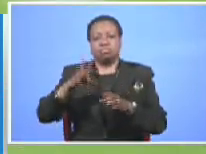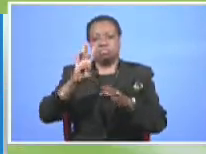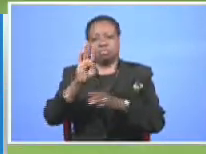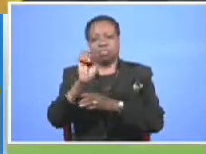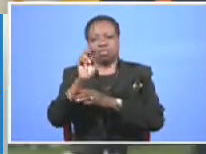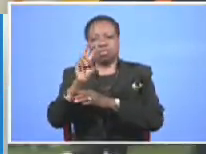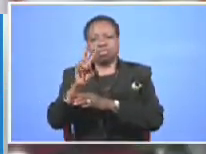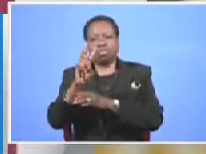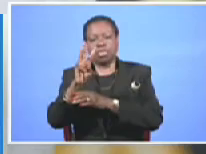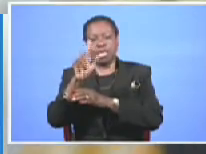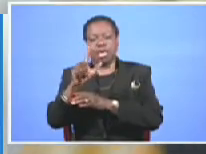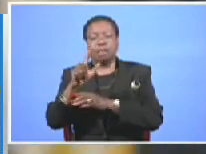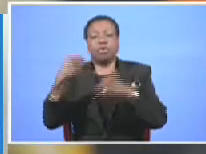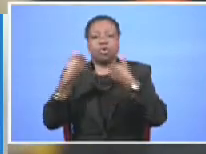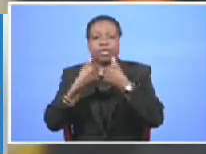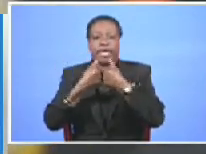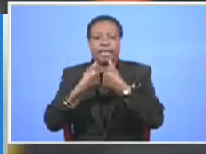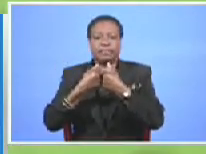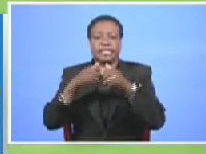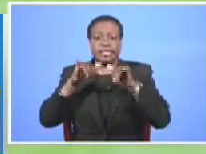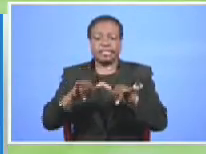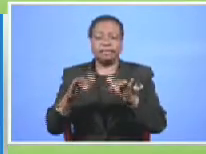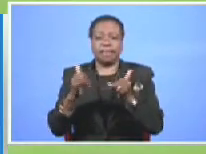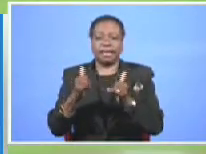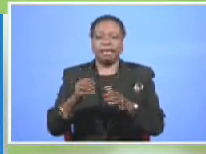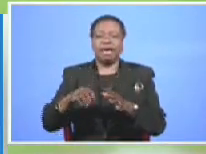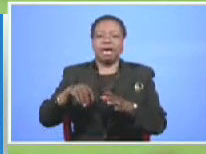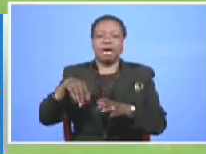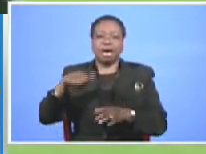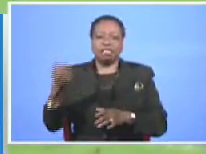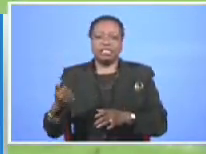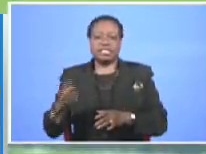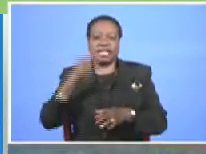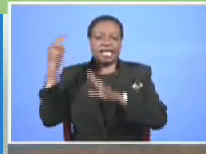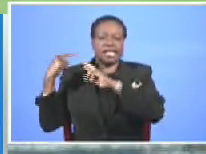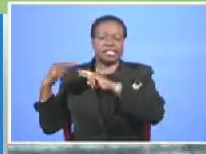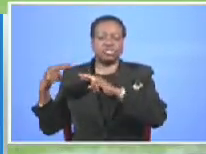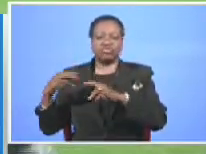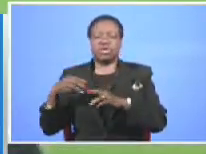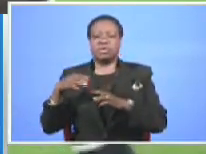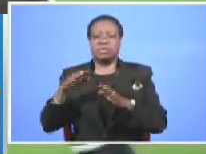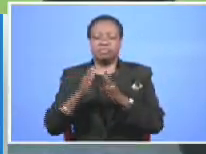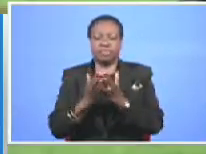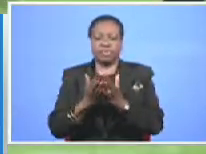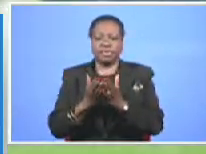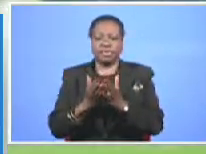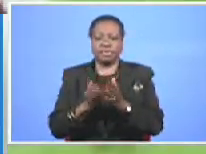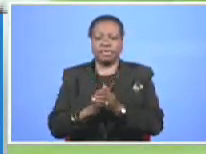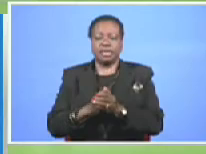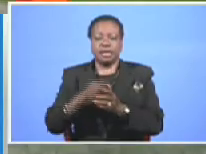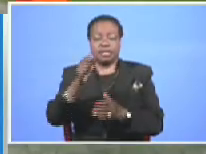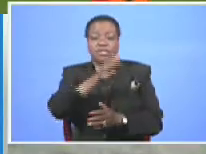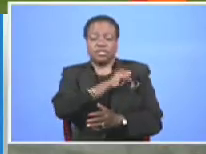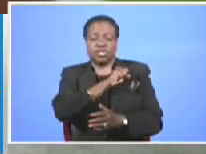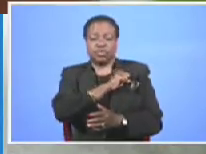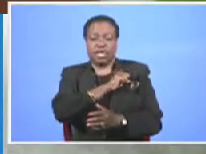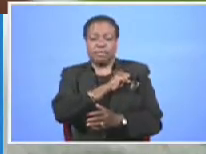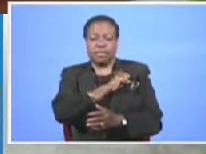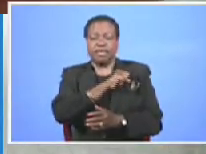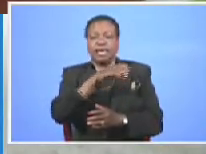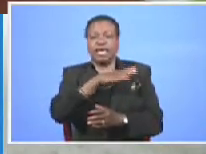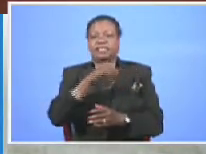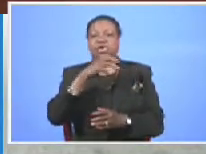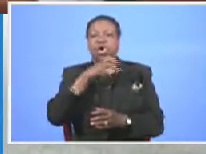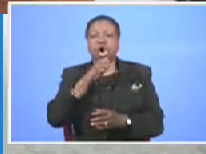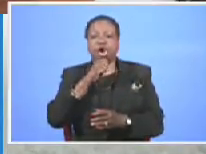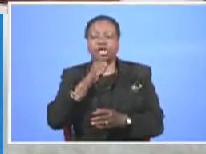are in the history book. On the weekend, Bahamian David Swaby and the Oklahoma Sooners played Alabama Crimson Tide in the Orange Bowl and